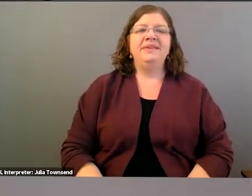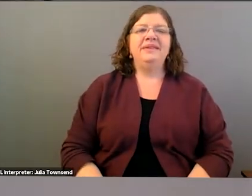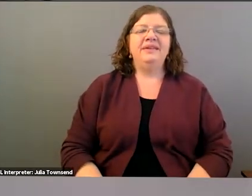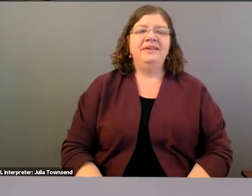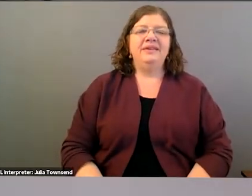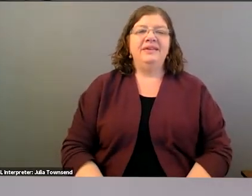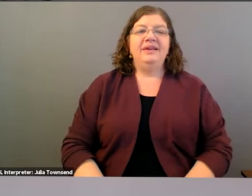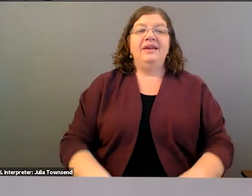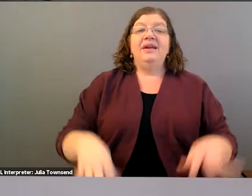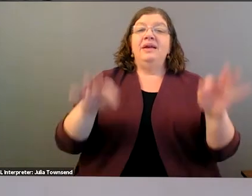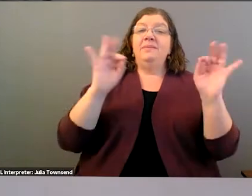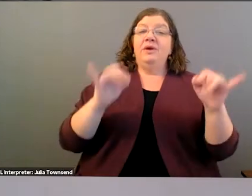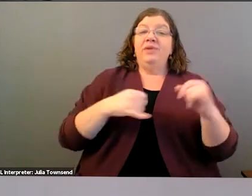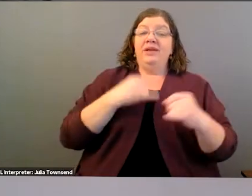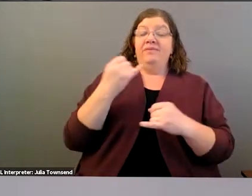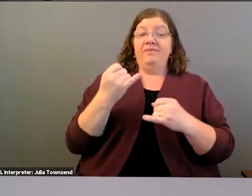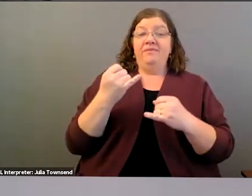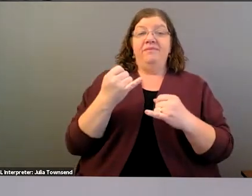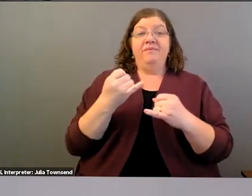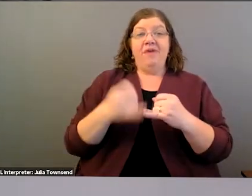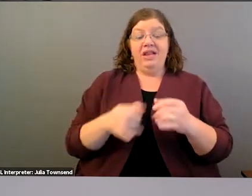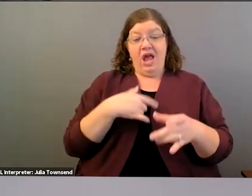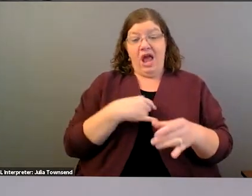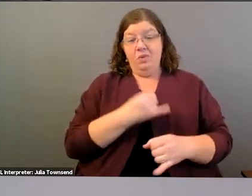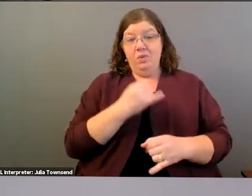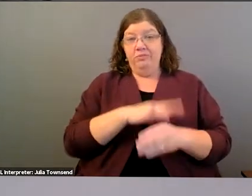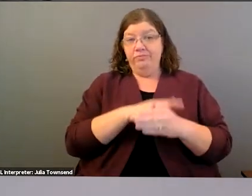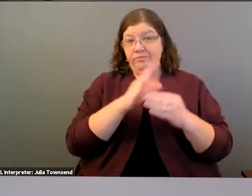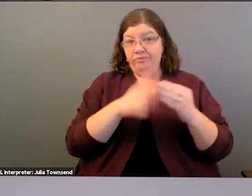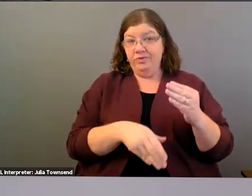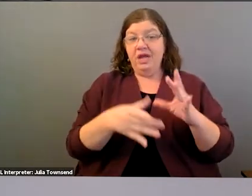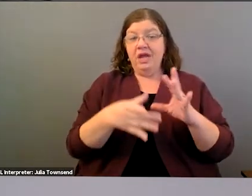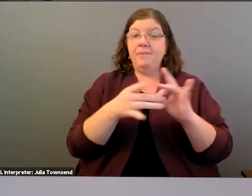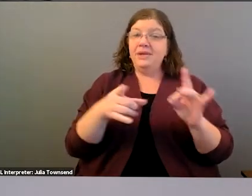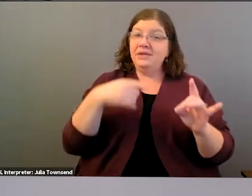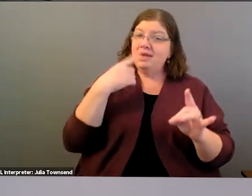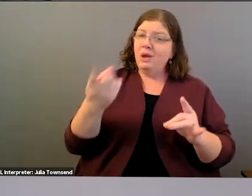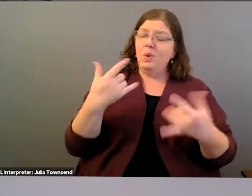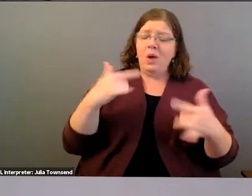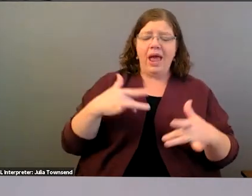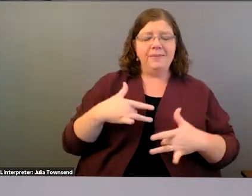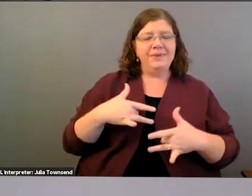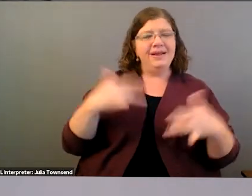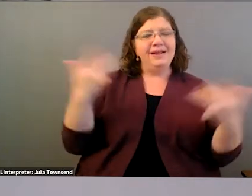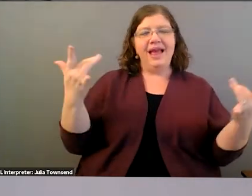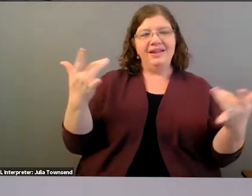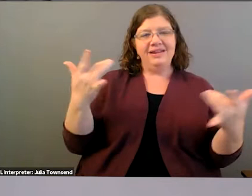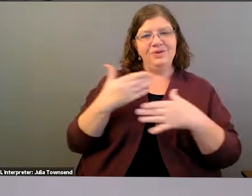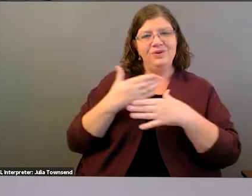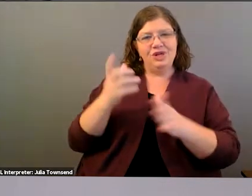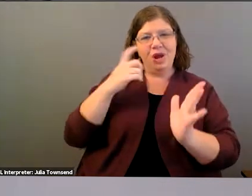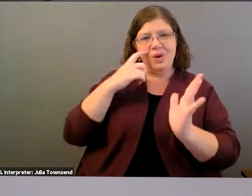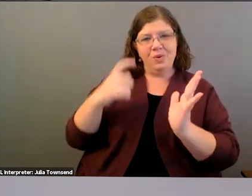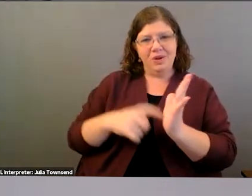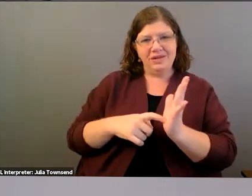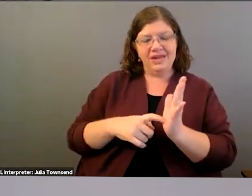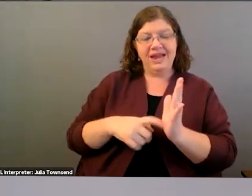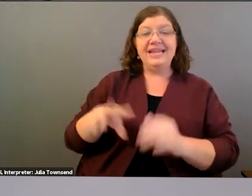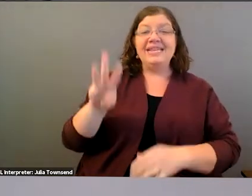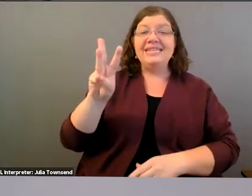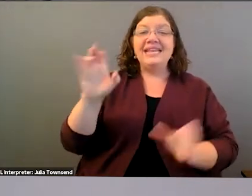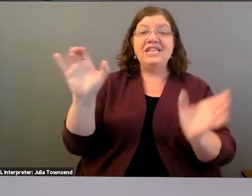Perfect. And finally, I'll conclude our comments to tell you that I'm also delighted to share and recognize 6